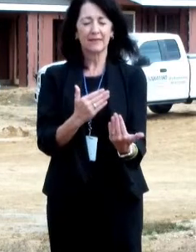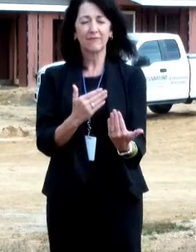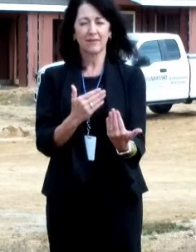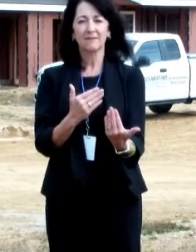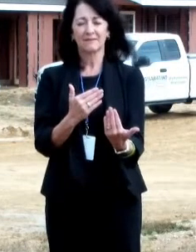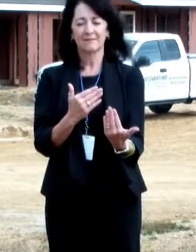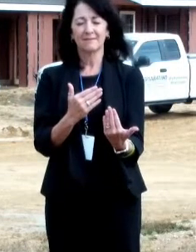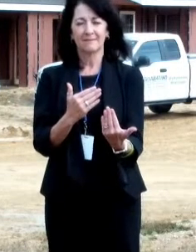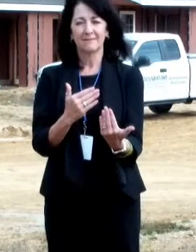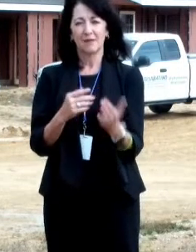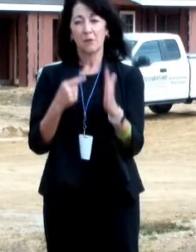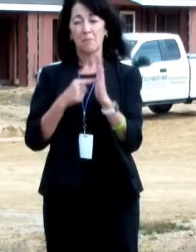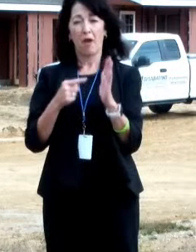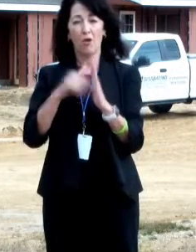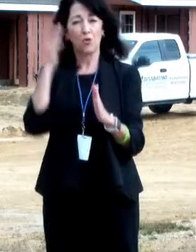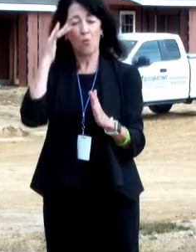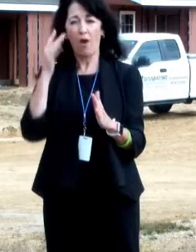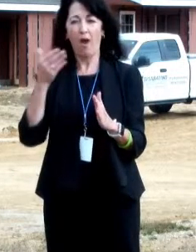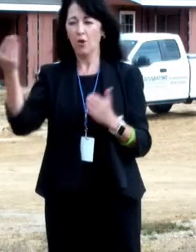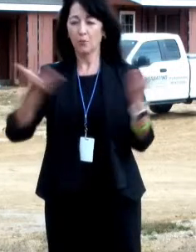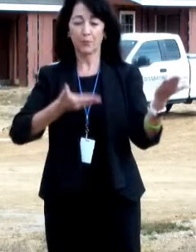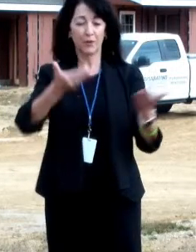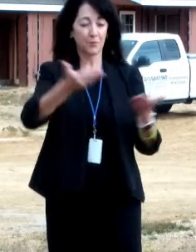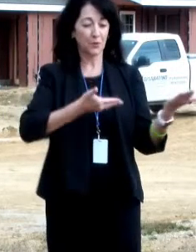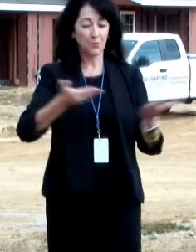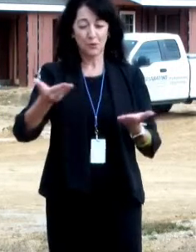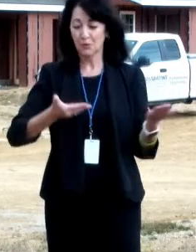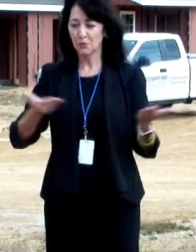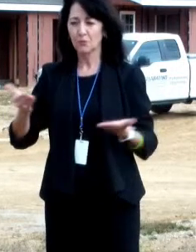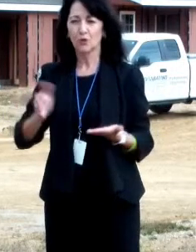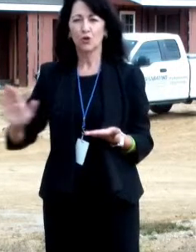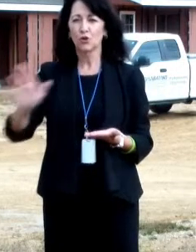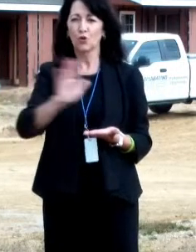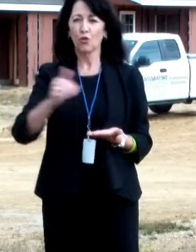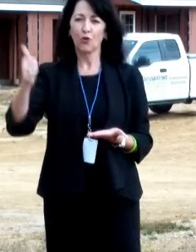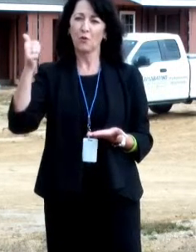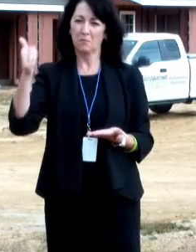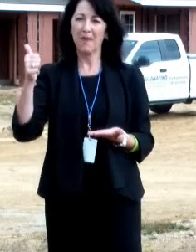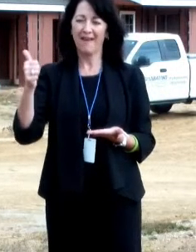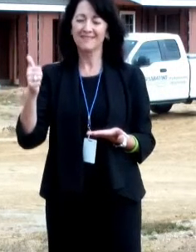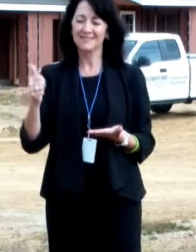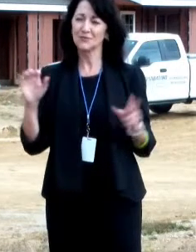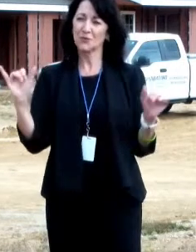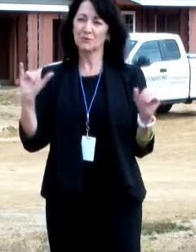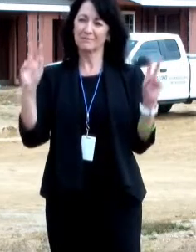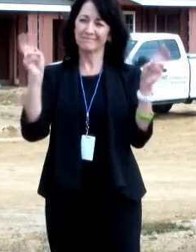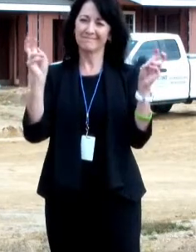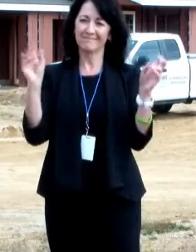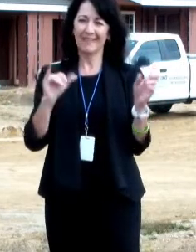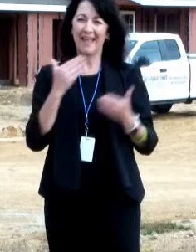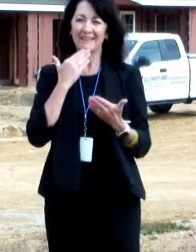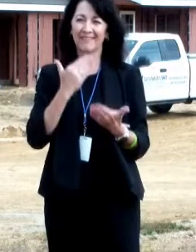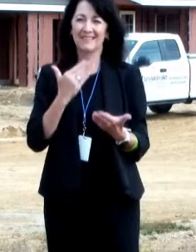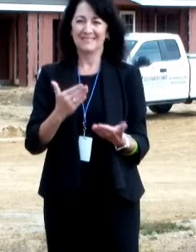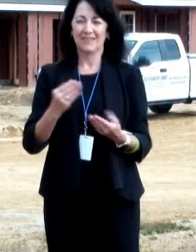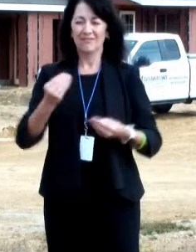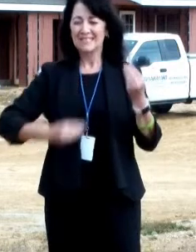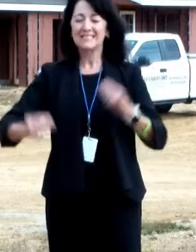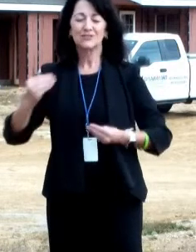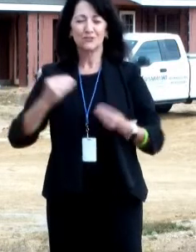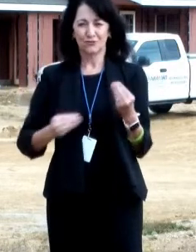table. Today, we have a little bit of leftovers, but we're still hungry, so we're going to keep asking for more food on our plate.